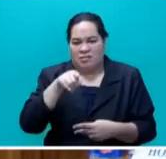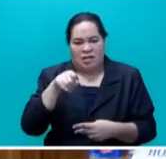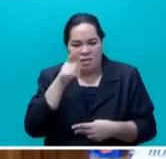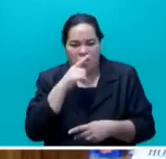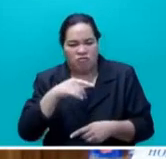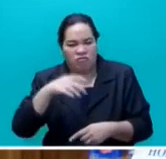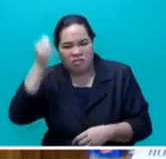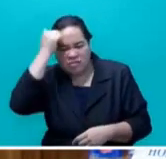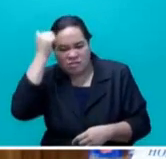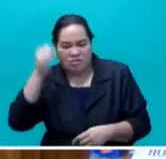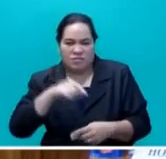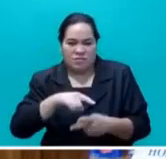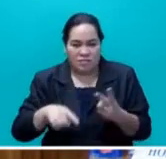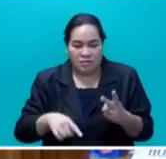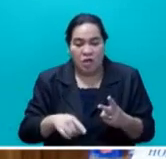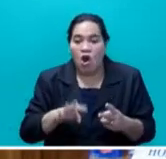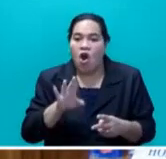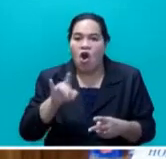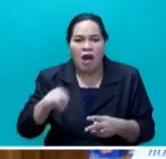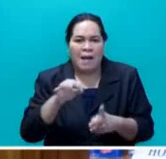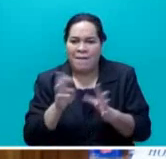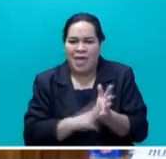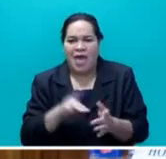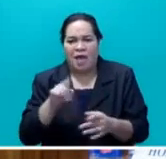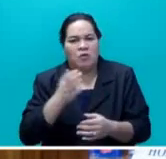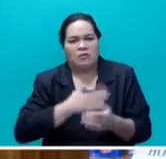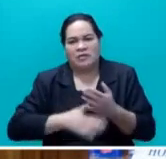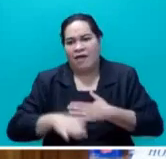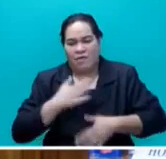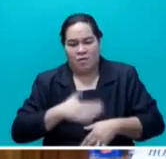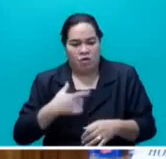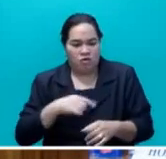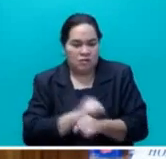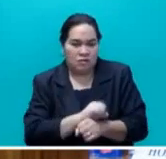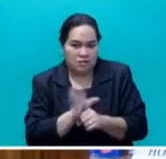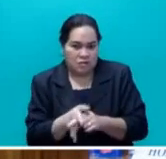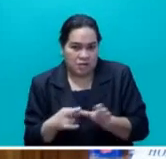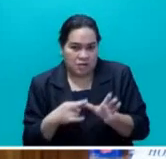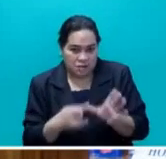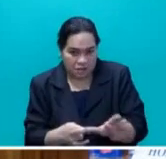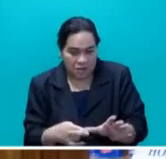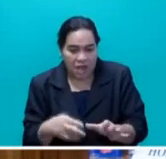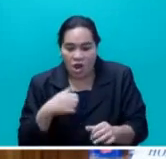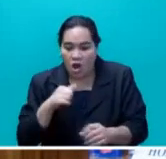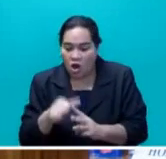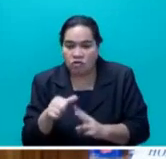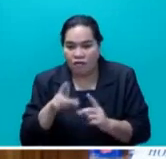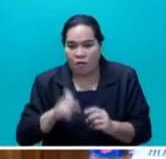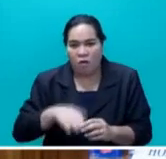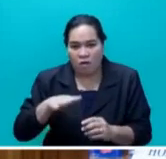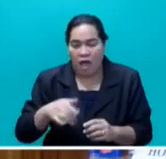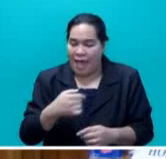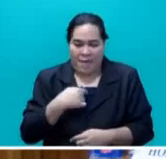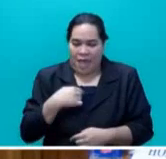give a damn about the number of our people suffering under my failed COVID-19 responses and poverty and hardship. Neither do